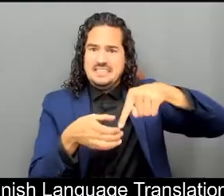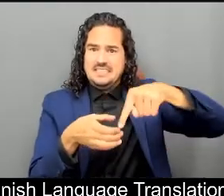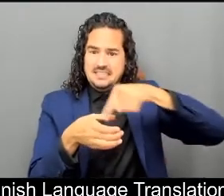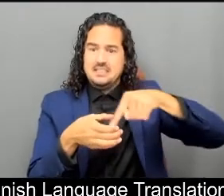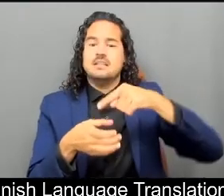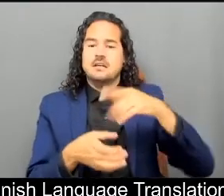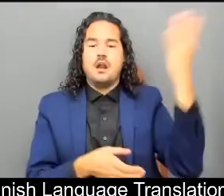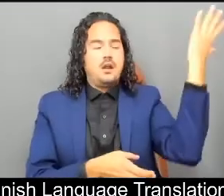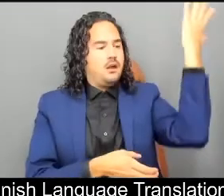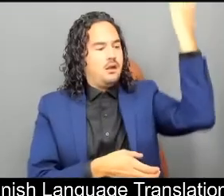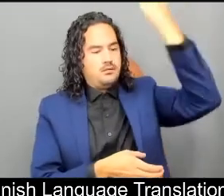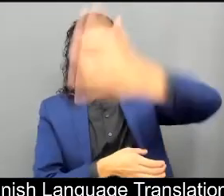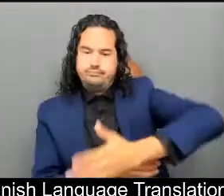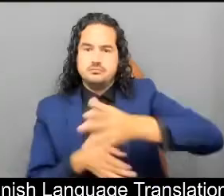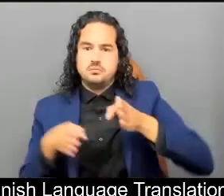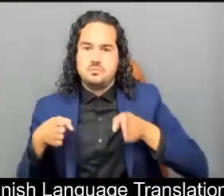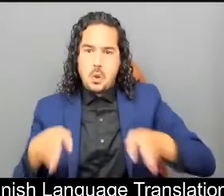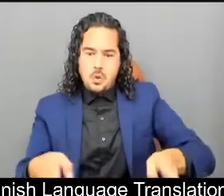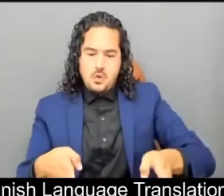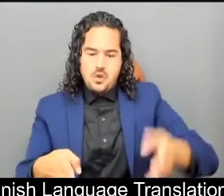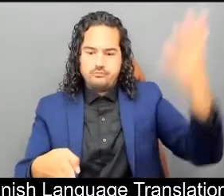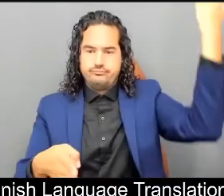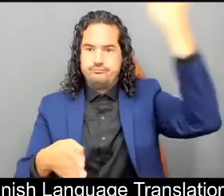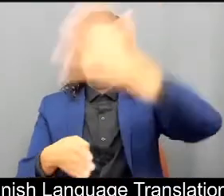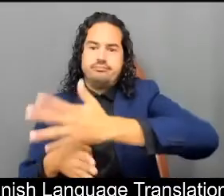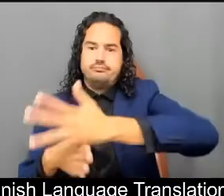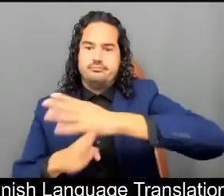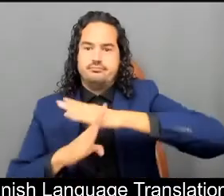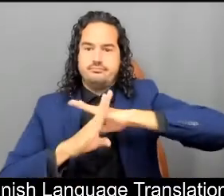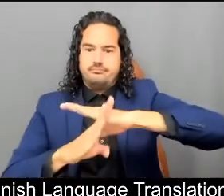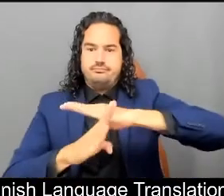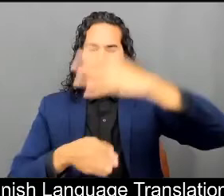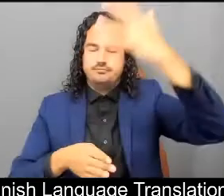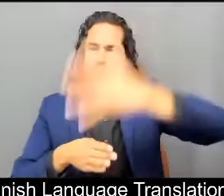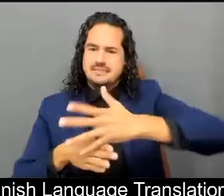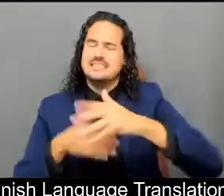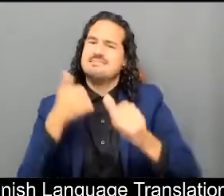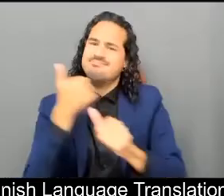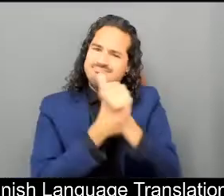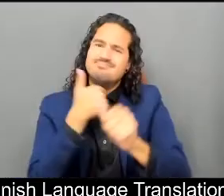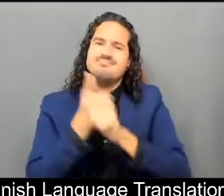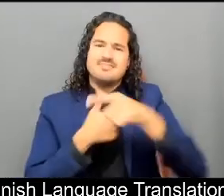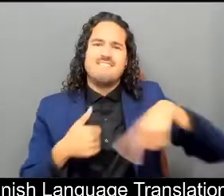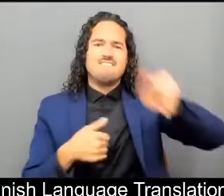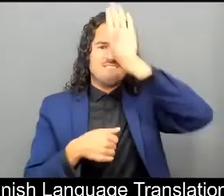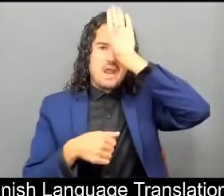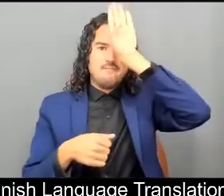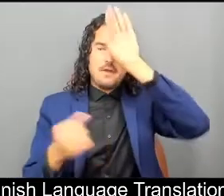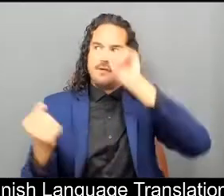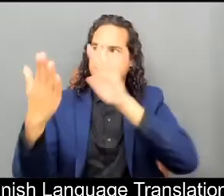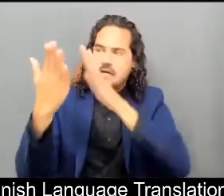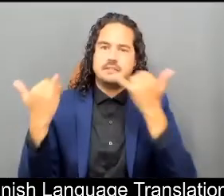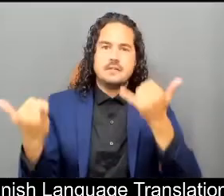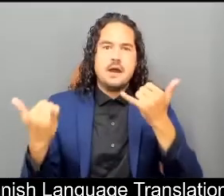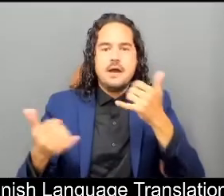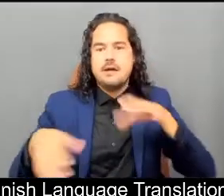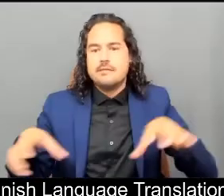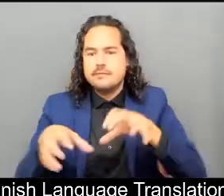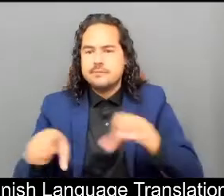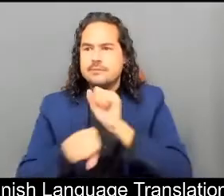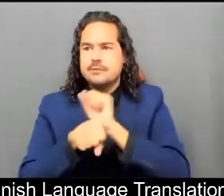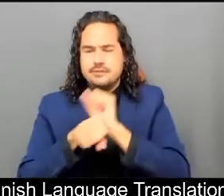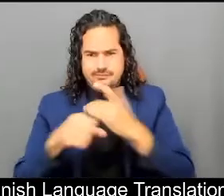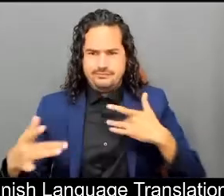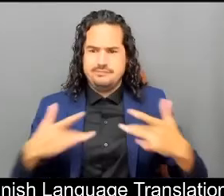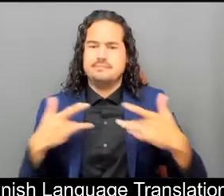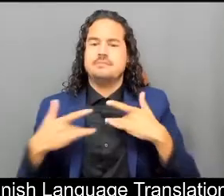this fire, which is a big concern for us. Especially when you come up into what we call mop-up. Mop-up being able to go into the